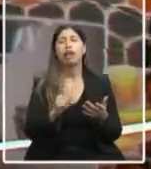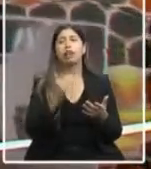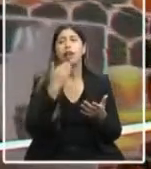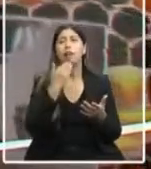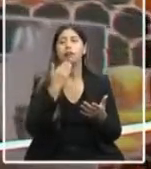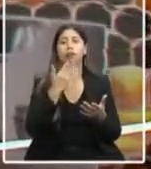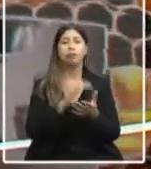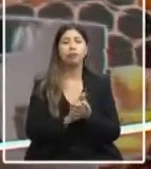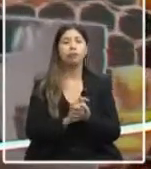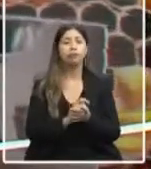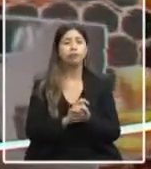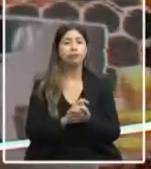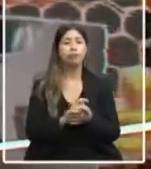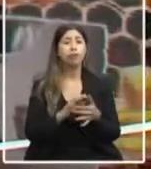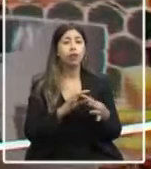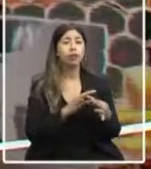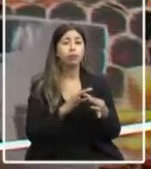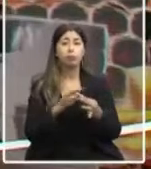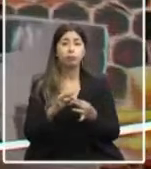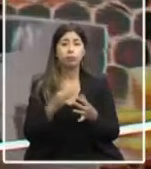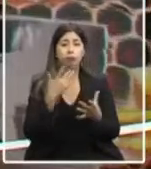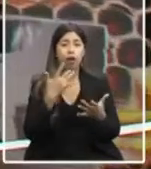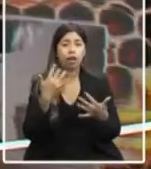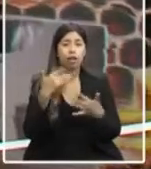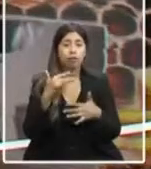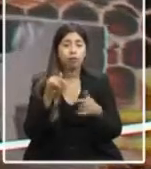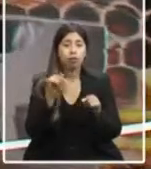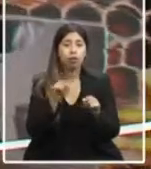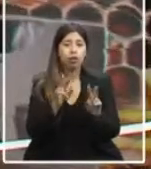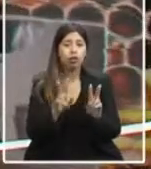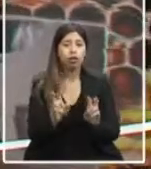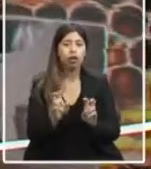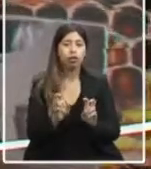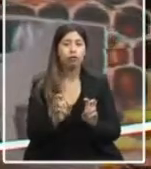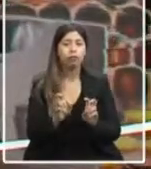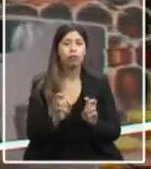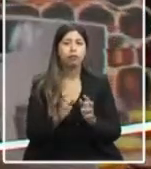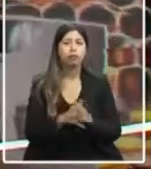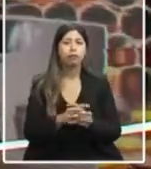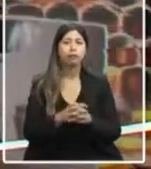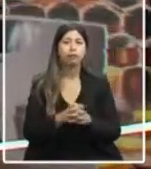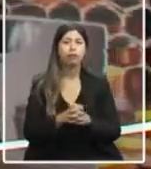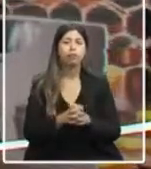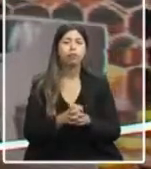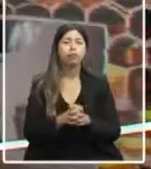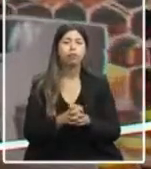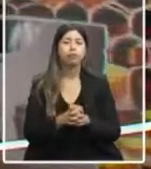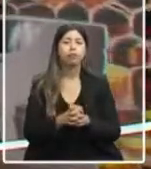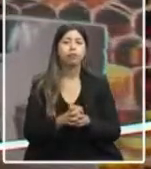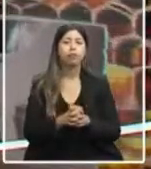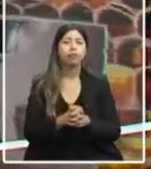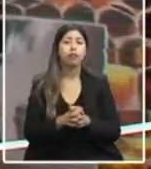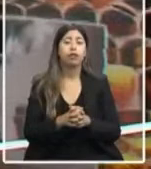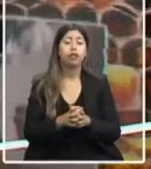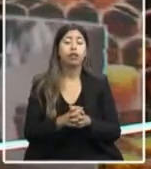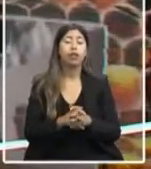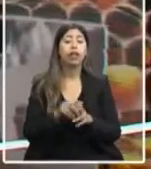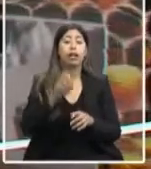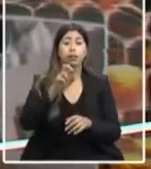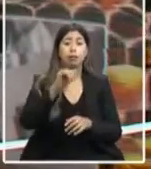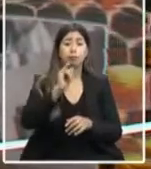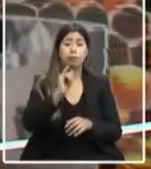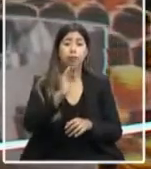GDP is gross domestic product. It does not look to take into account the depreciation of assets. So you could have a